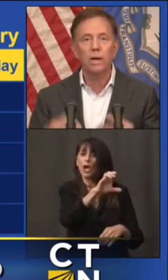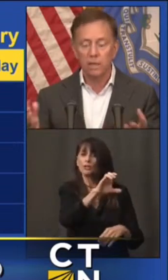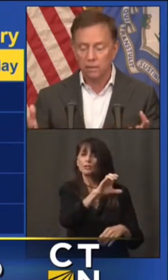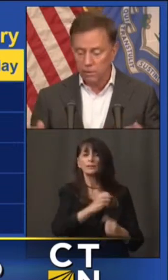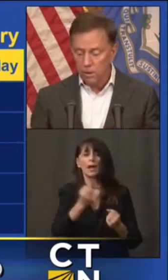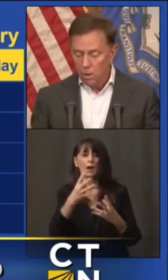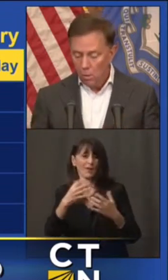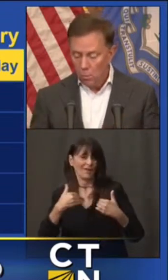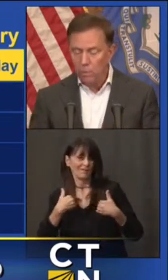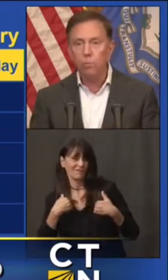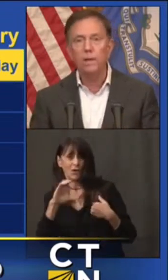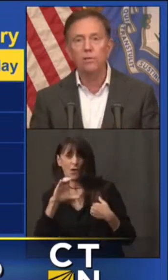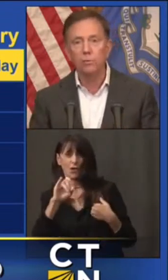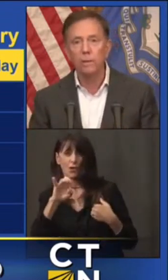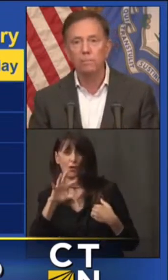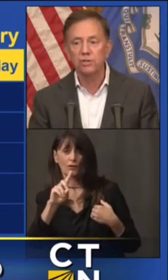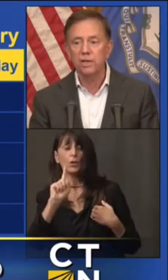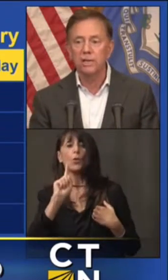rate of